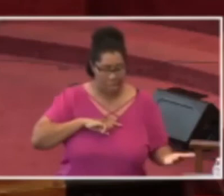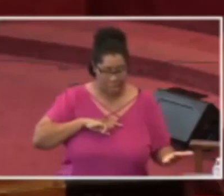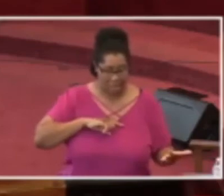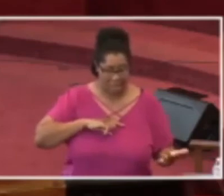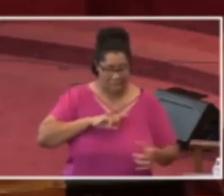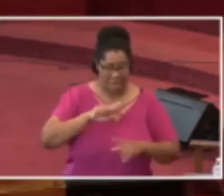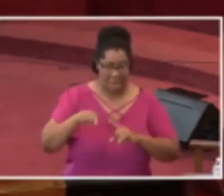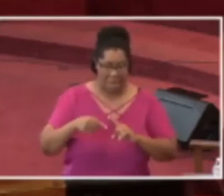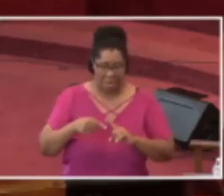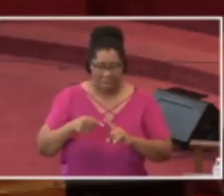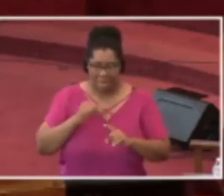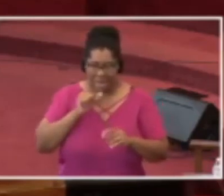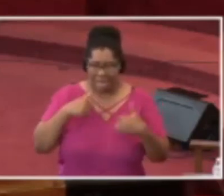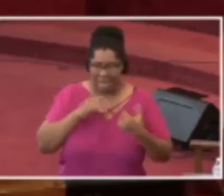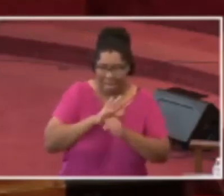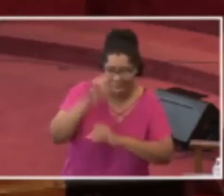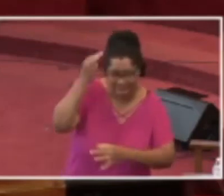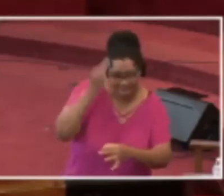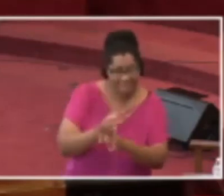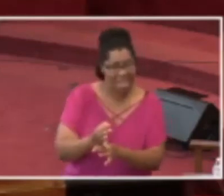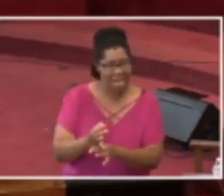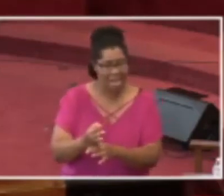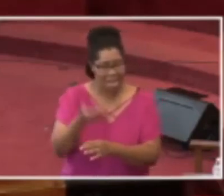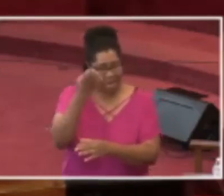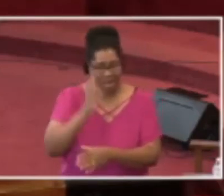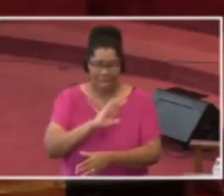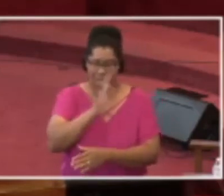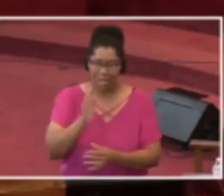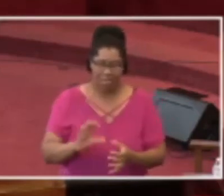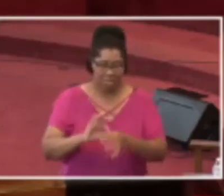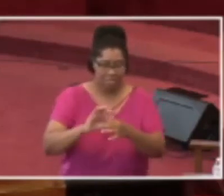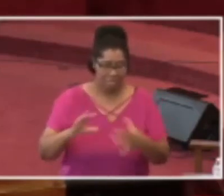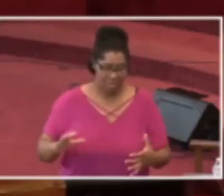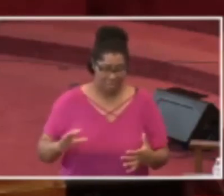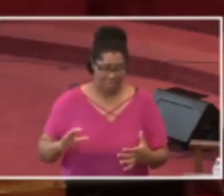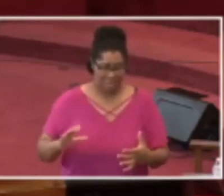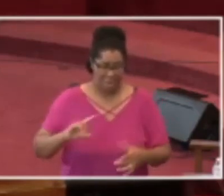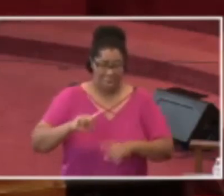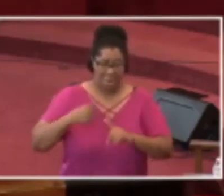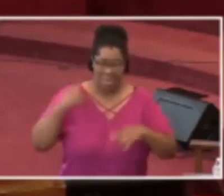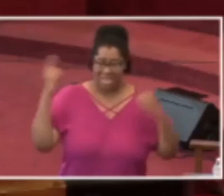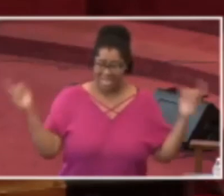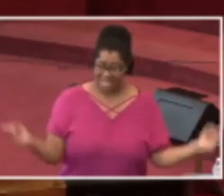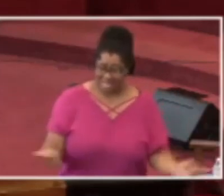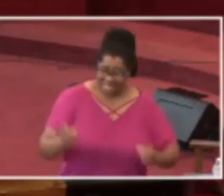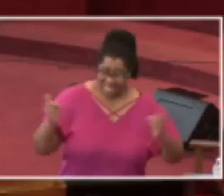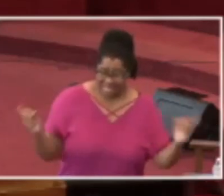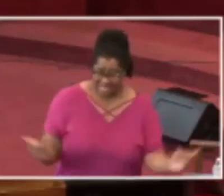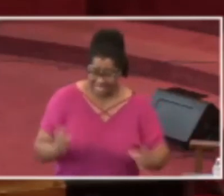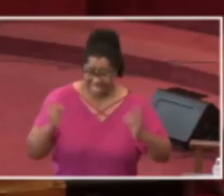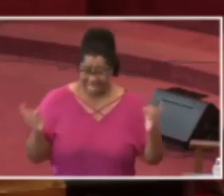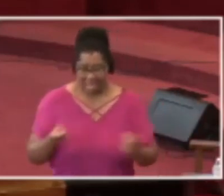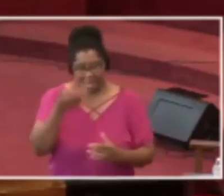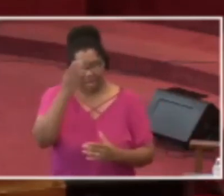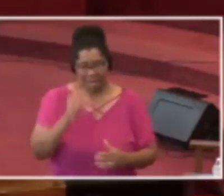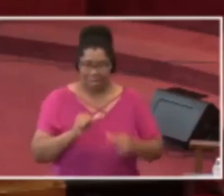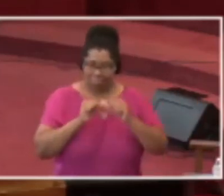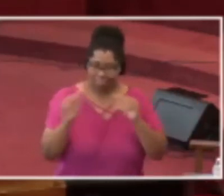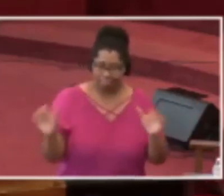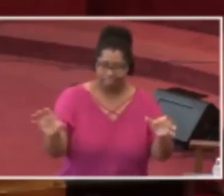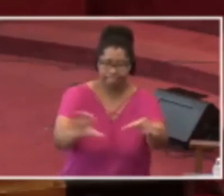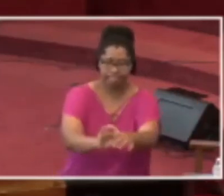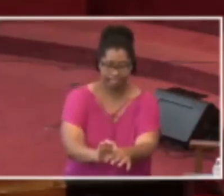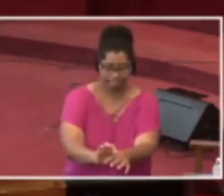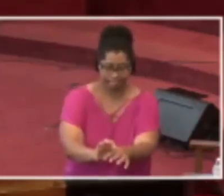are faithless, God won't let go. Even when we are sinking deep in sin, God won't let go.